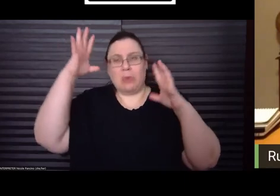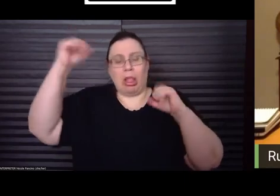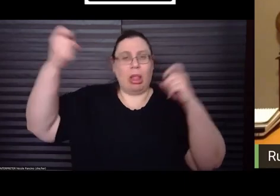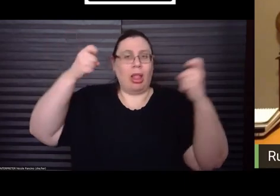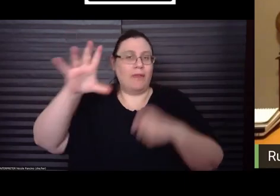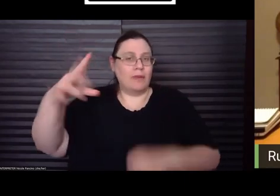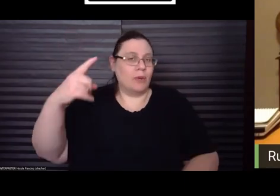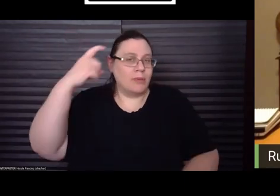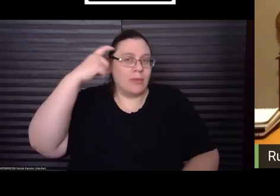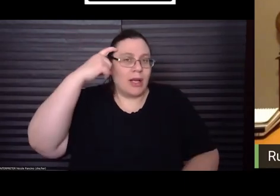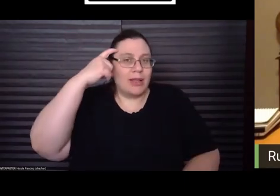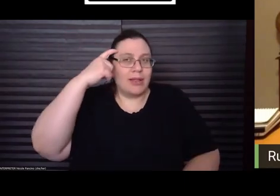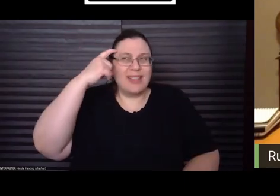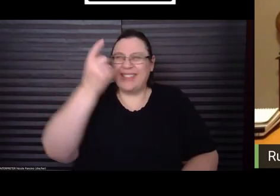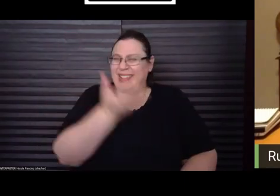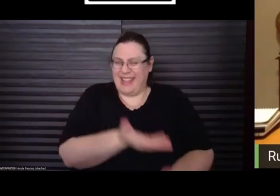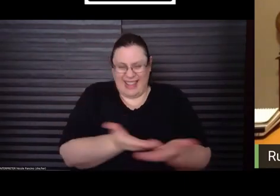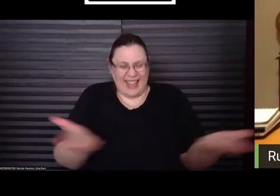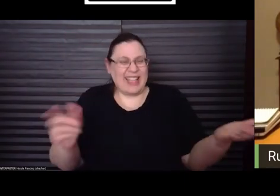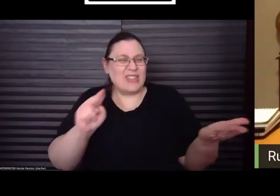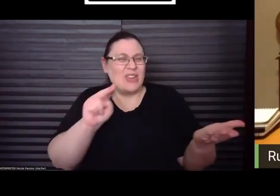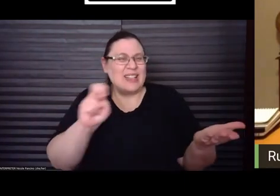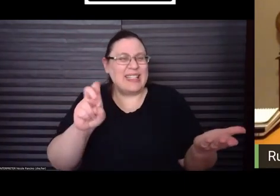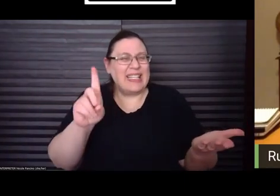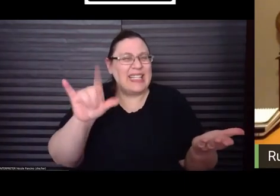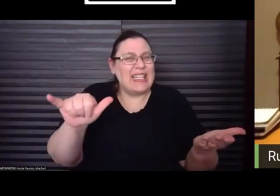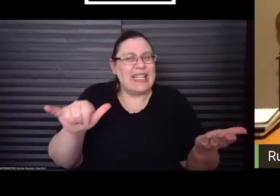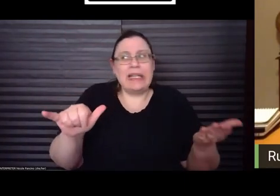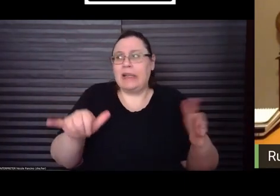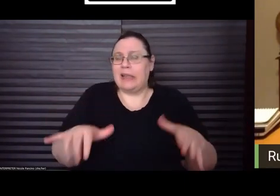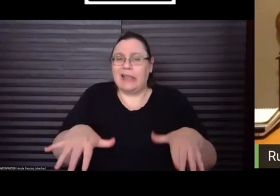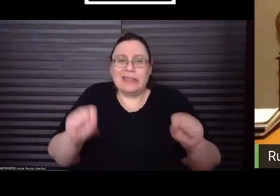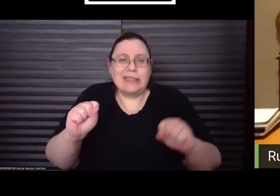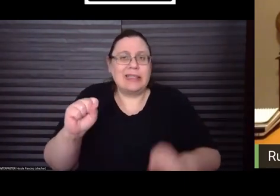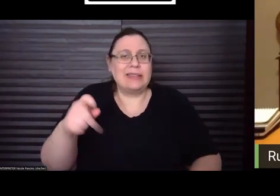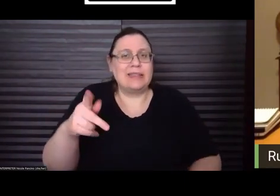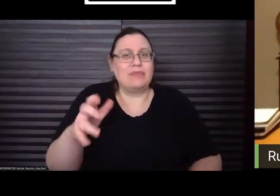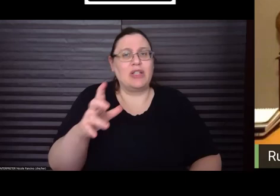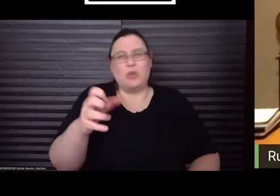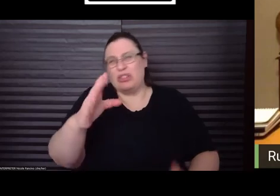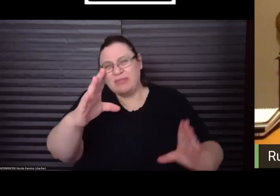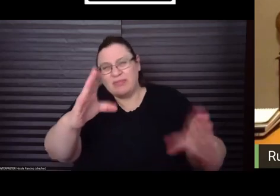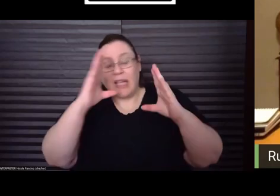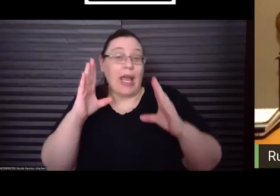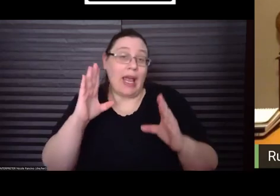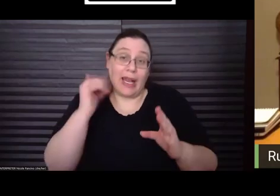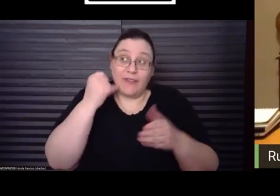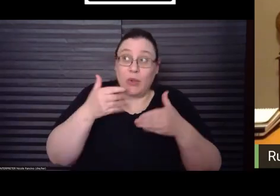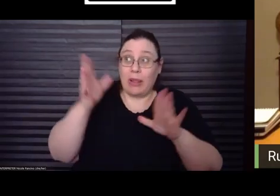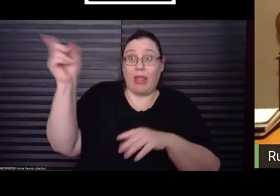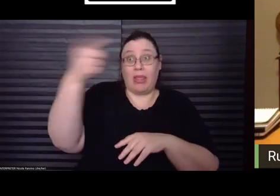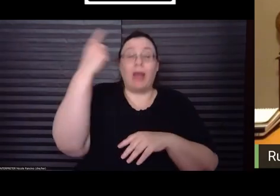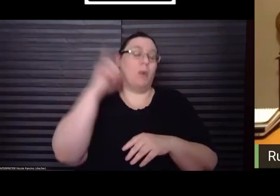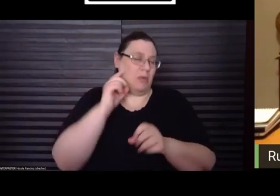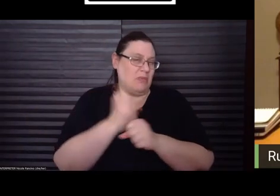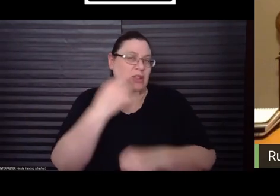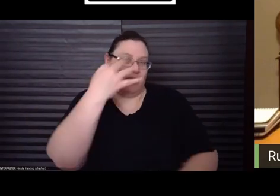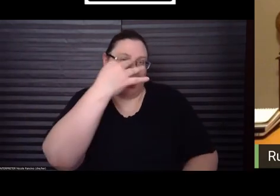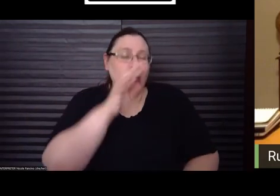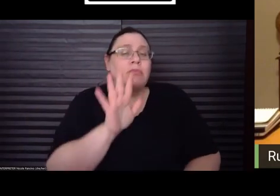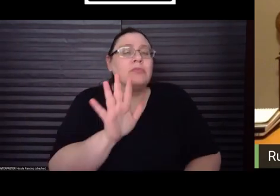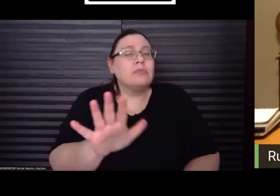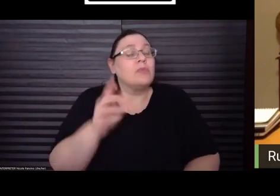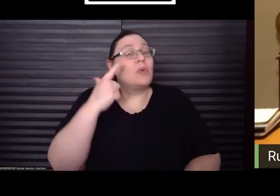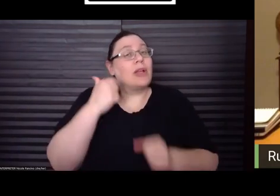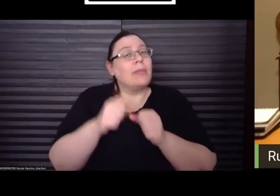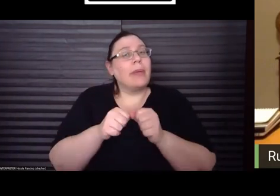mind. Things are needy. They take up space. They want attention, and they'll drive you mad if you let them. So